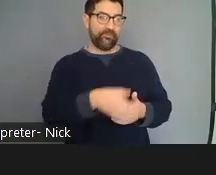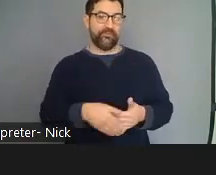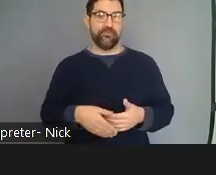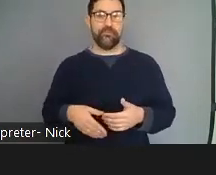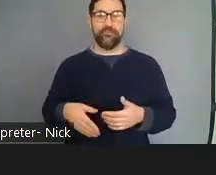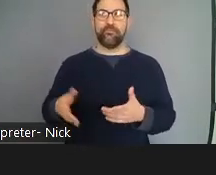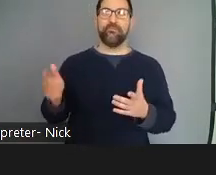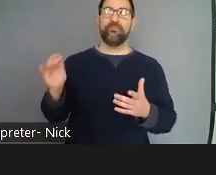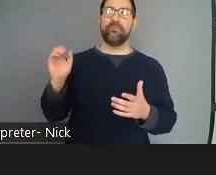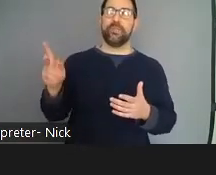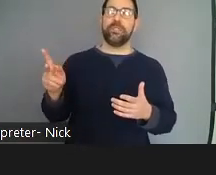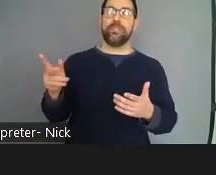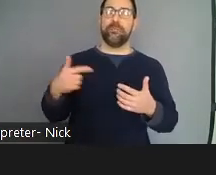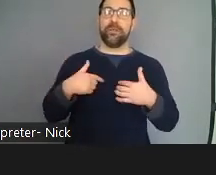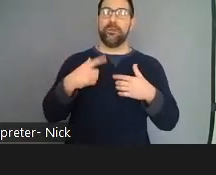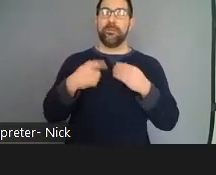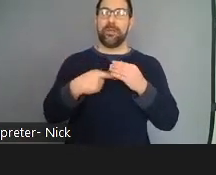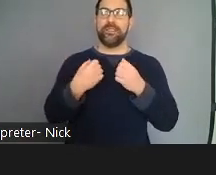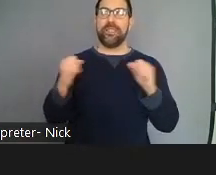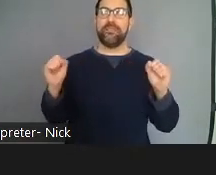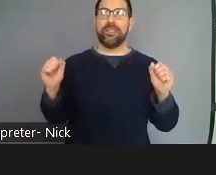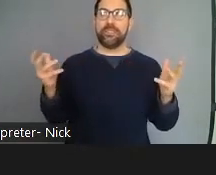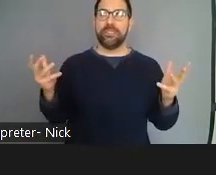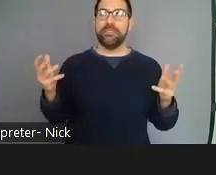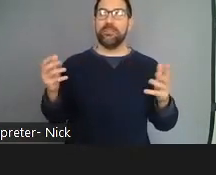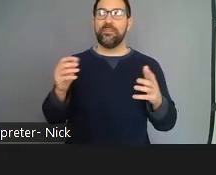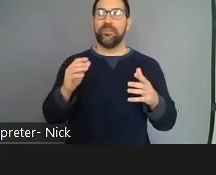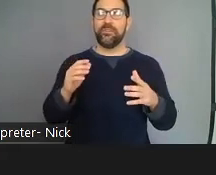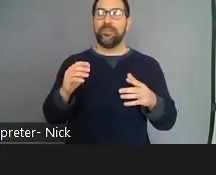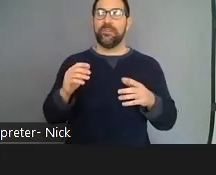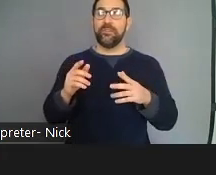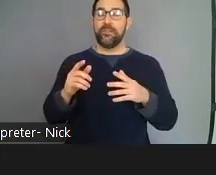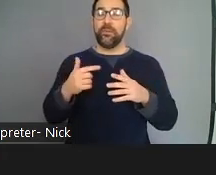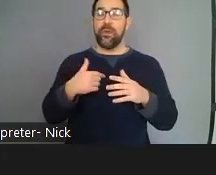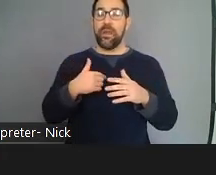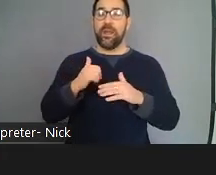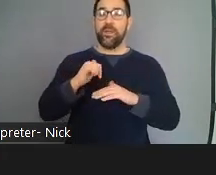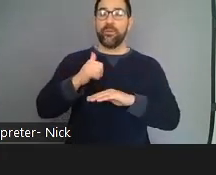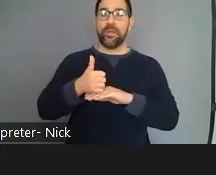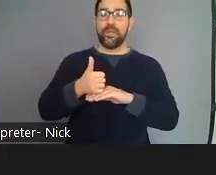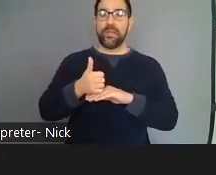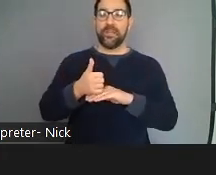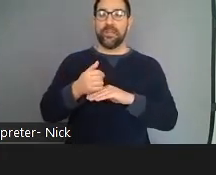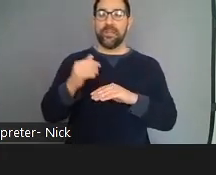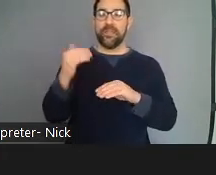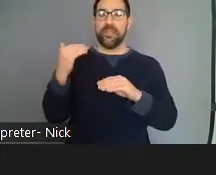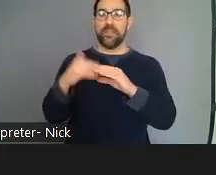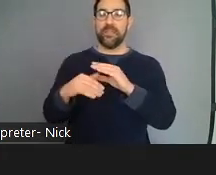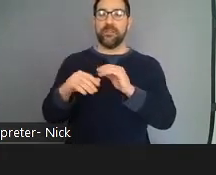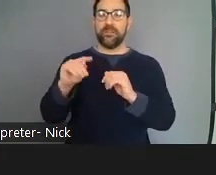which was like, okay, but I'm talking about safety. Like, we've never been here before. So I actually created like an email